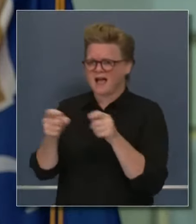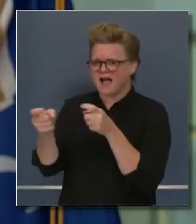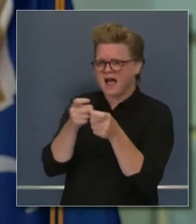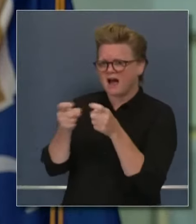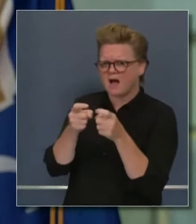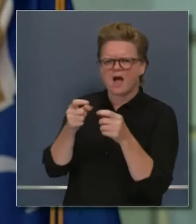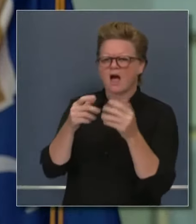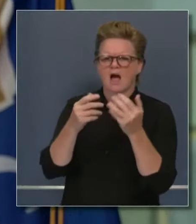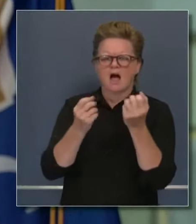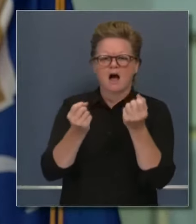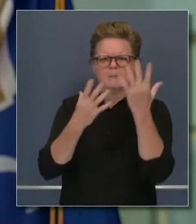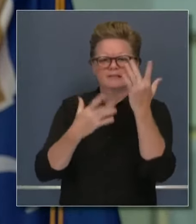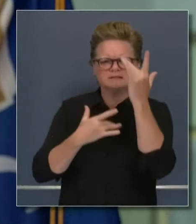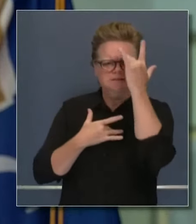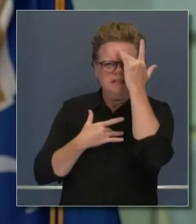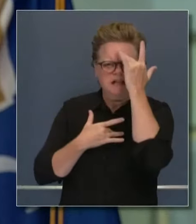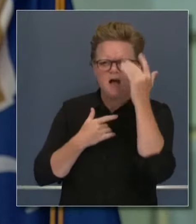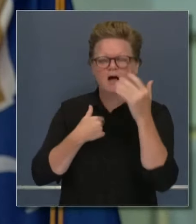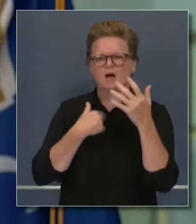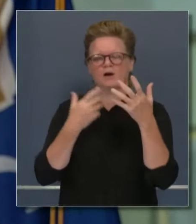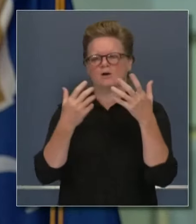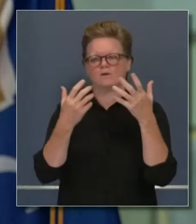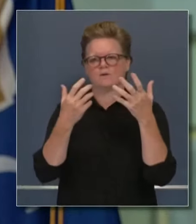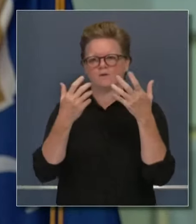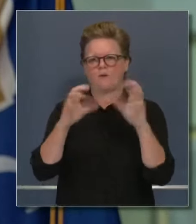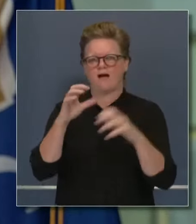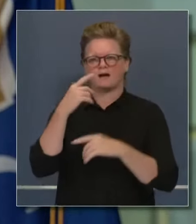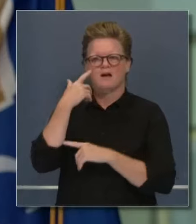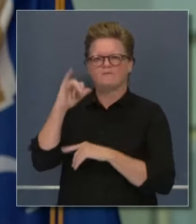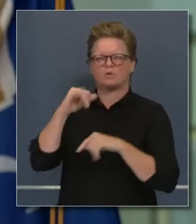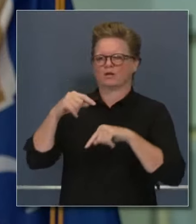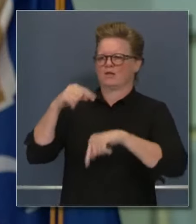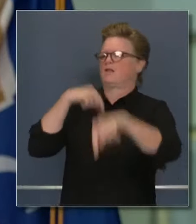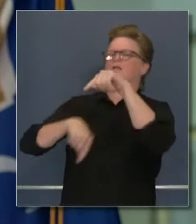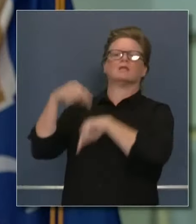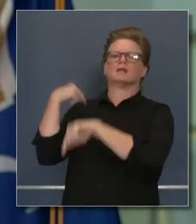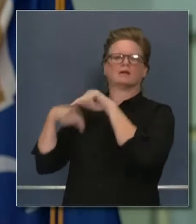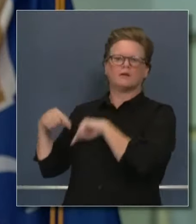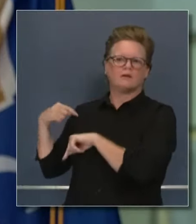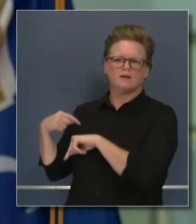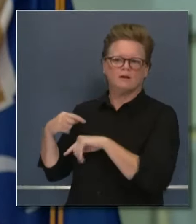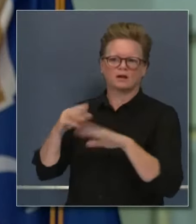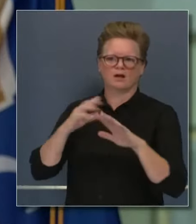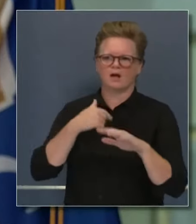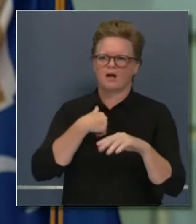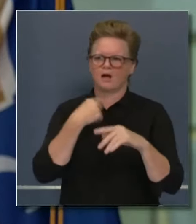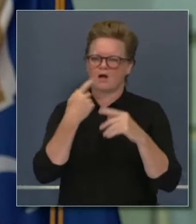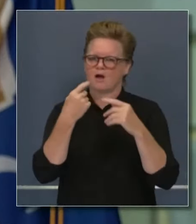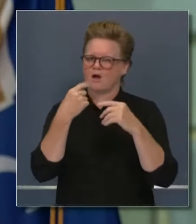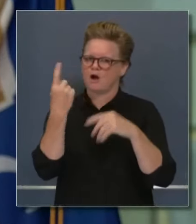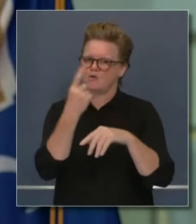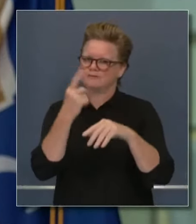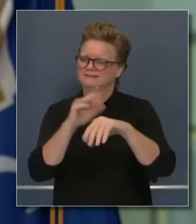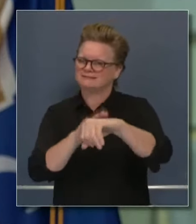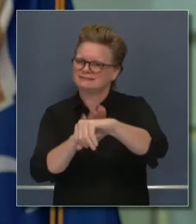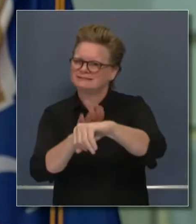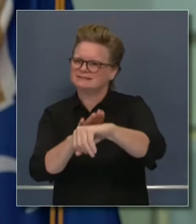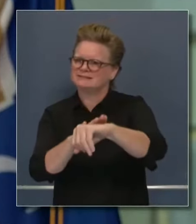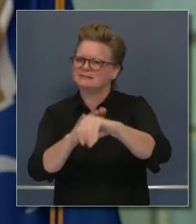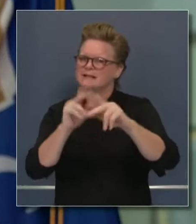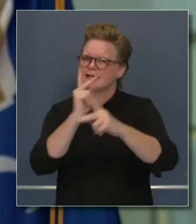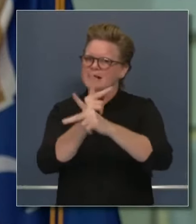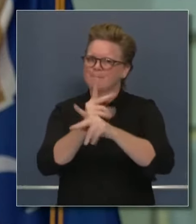a situation we don't want to find California in again. So continued caution and urge us to keep our guard up, to